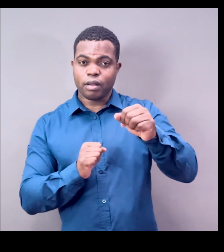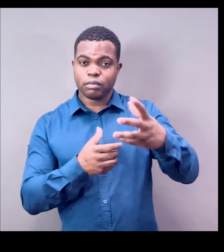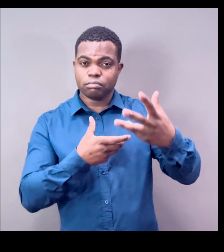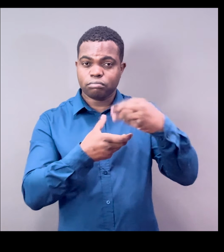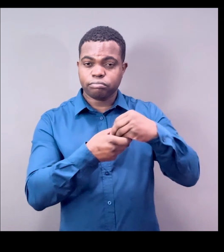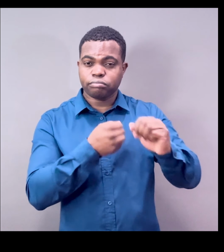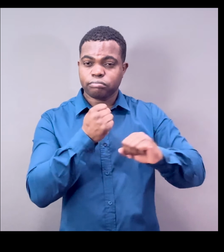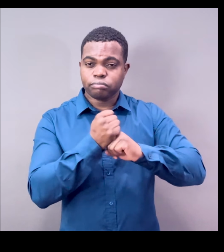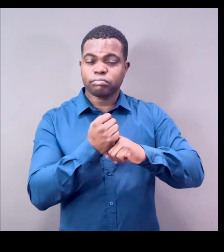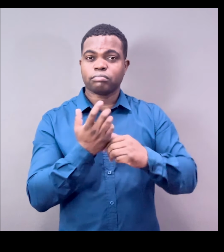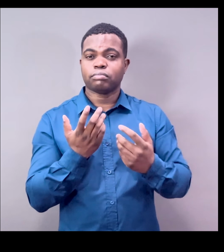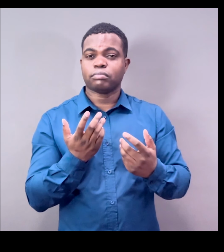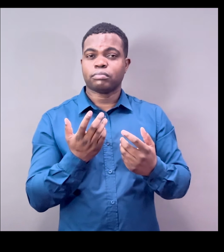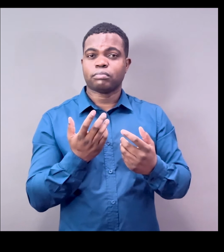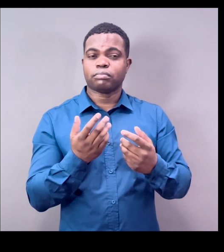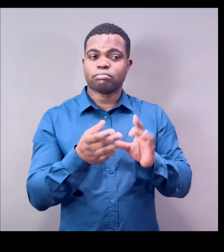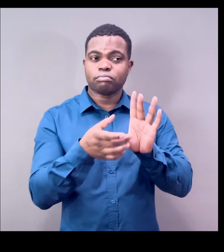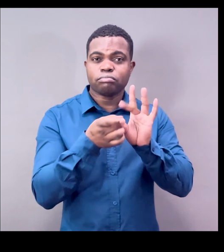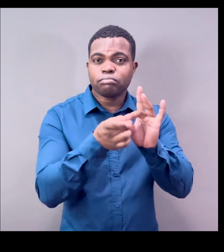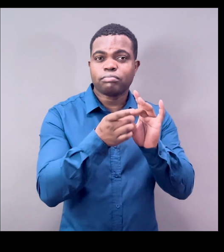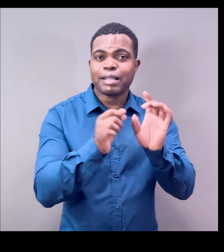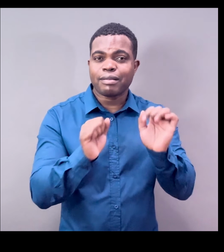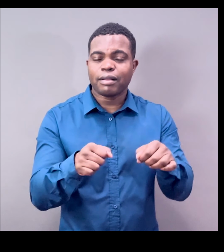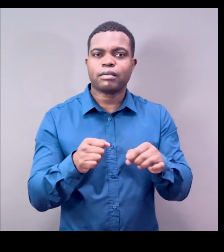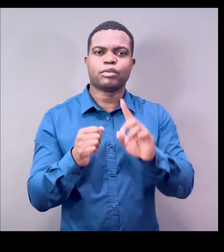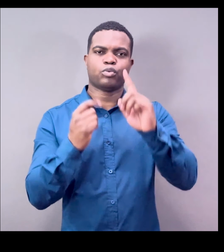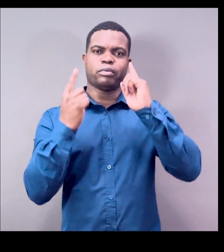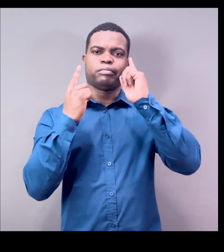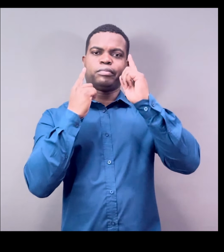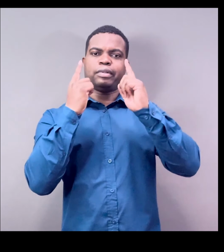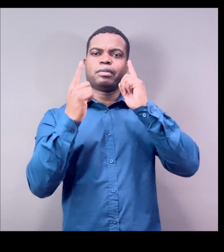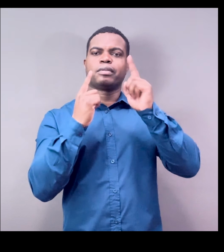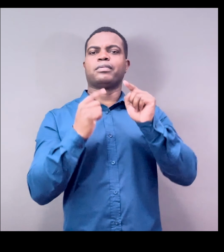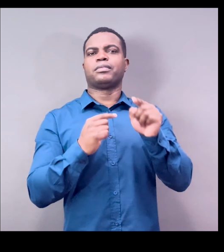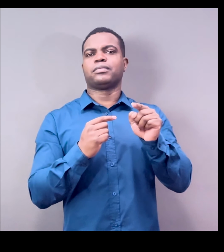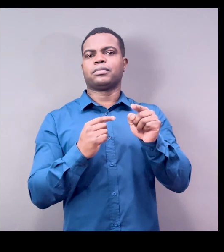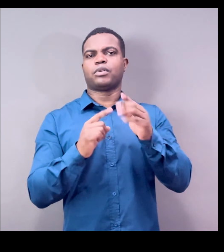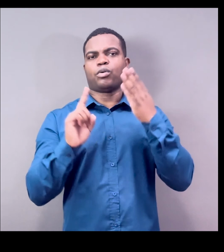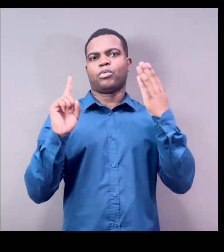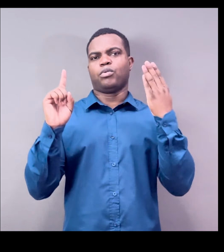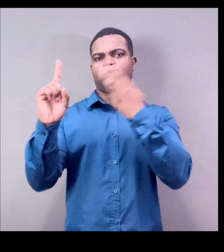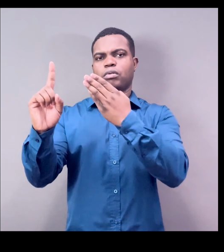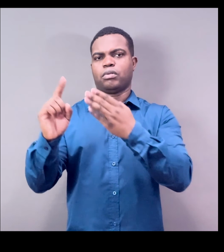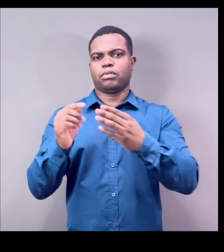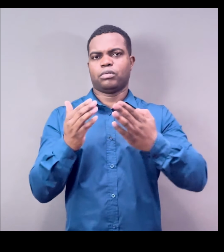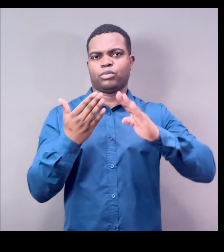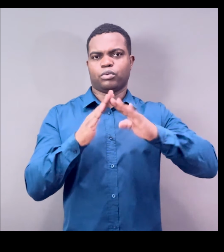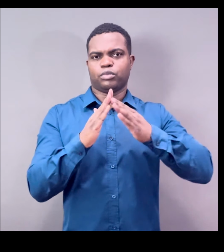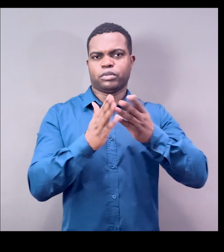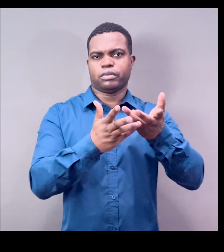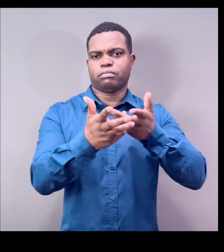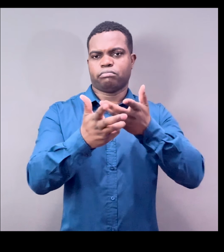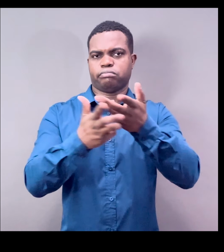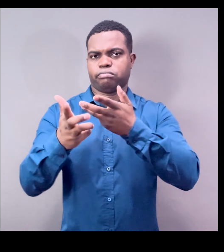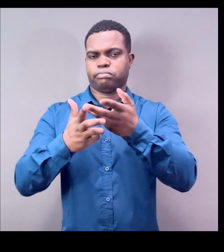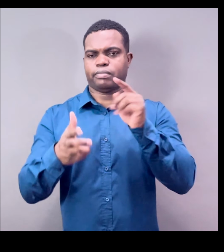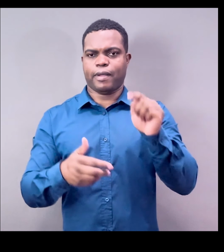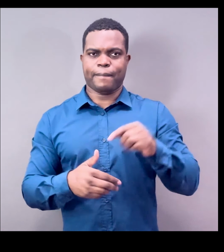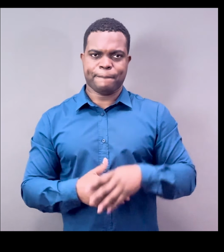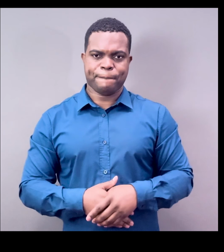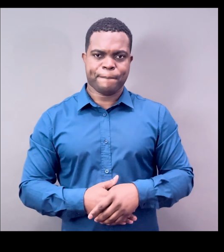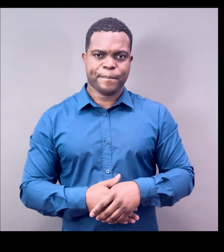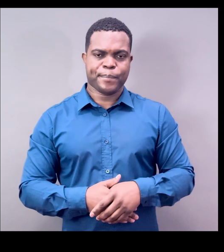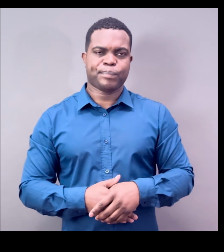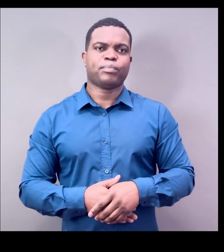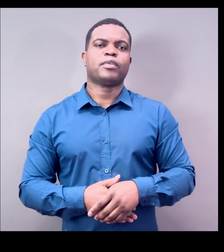they are bought into whatever goal or objective of your community engagement is.